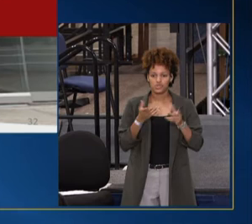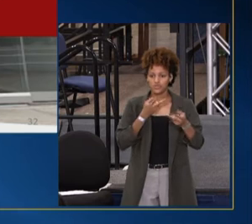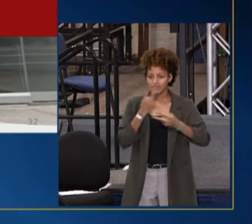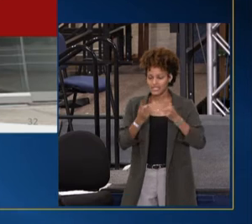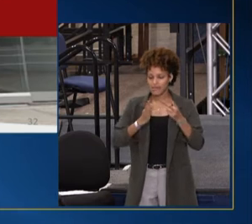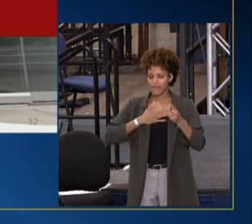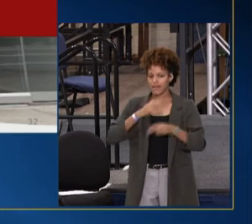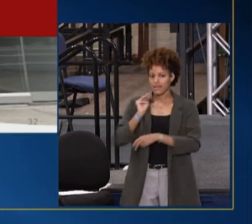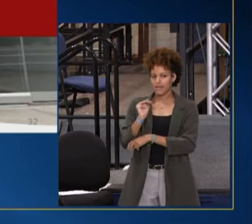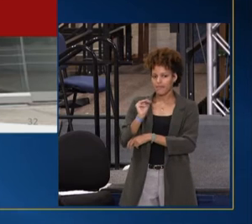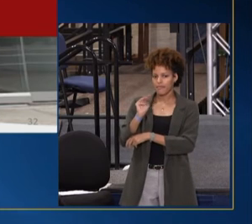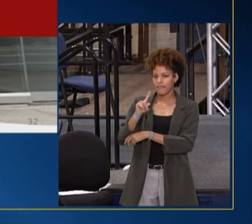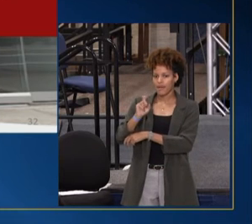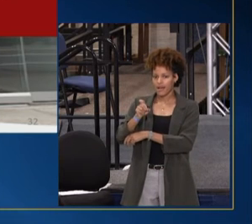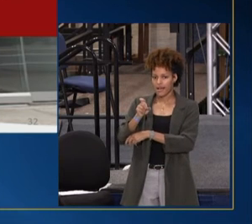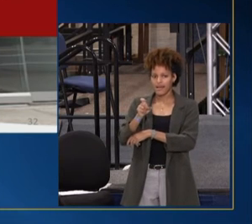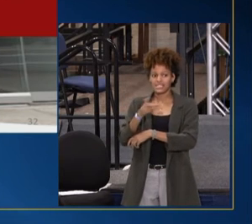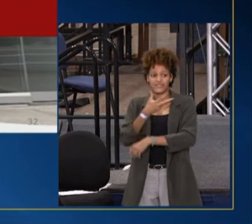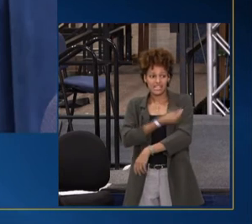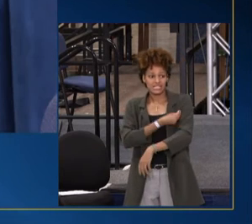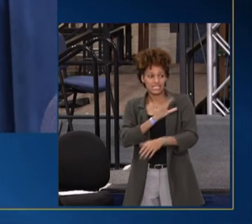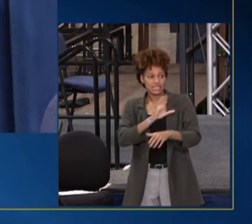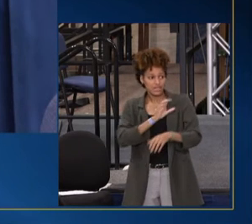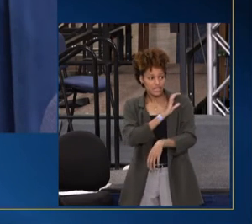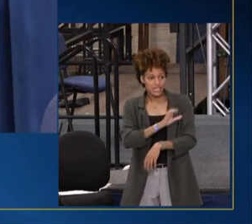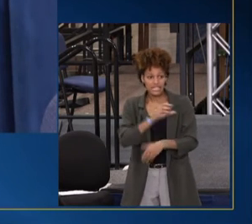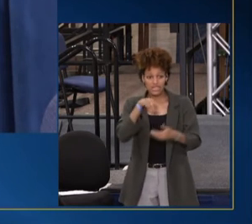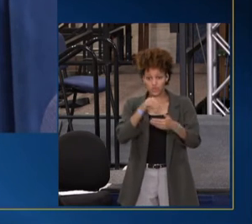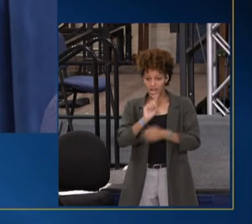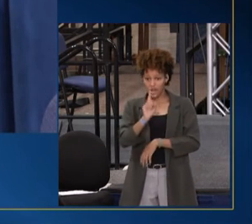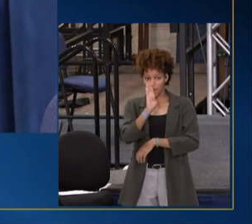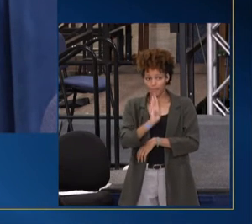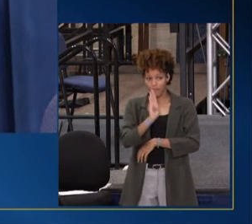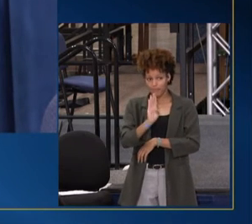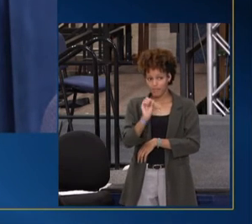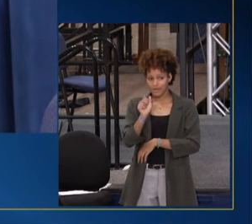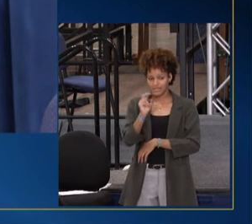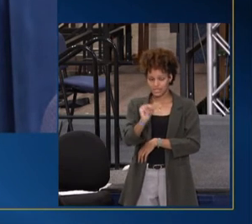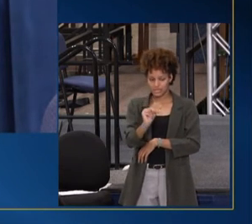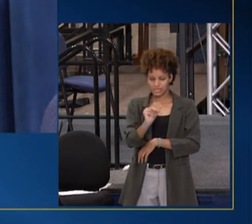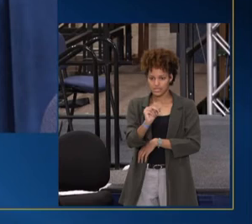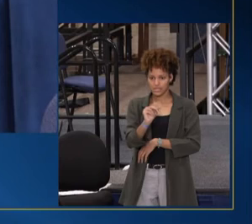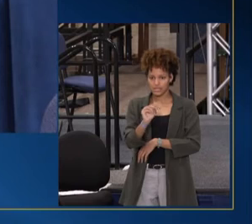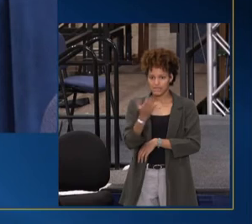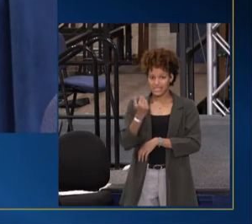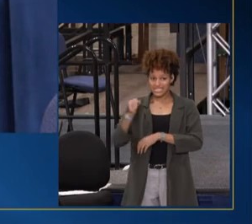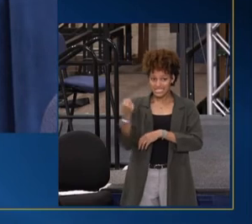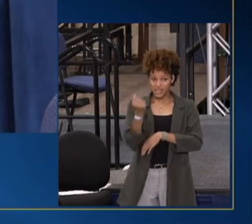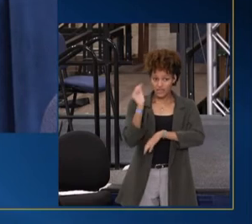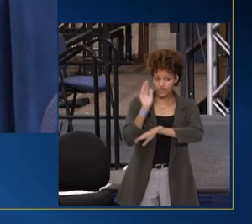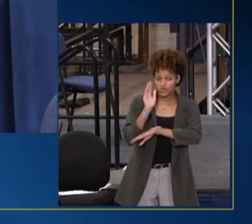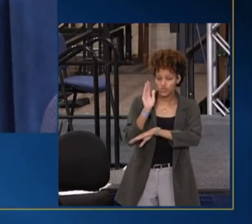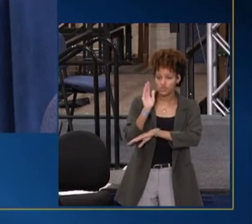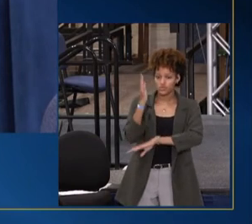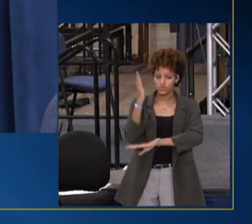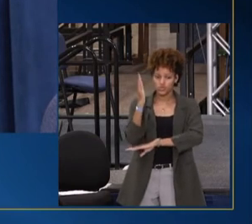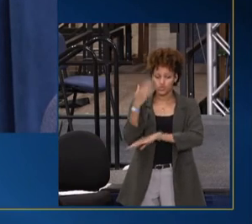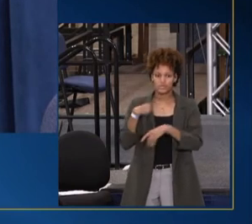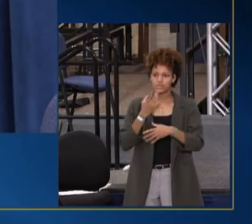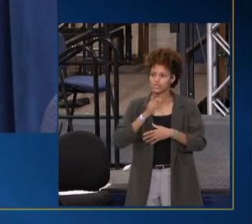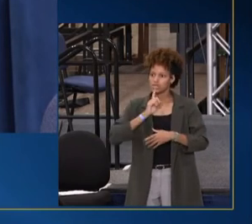Mpox vaccine clinic at Fenway Health in Boston. Saturday afternoon, a very full